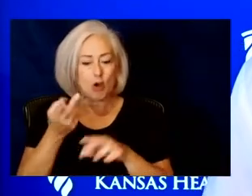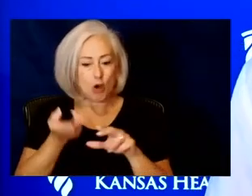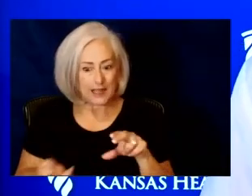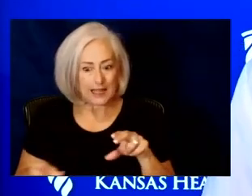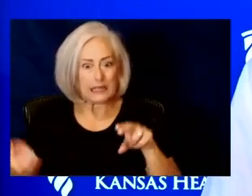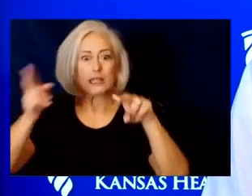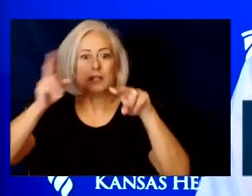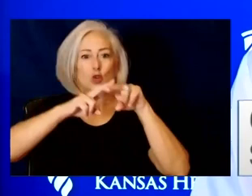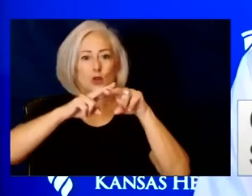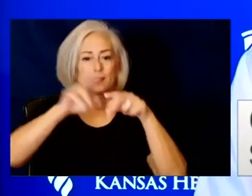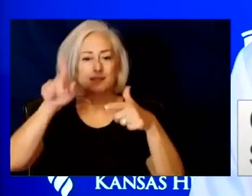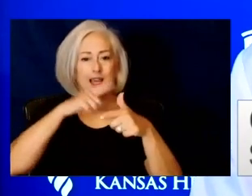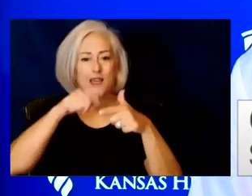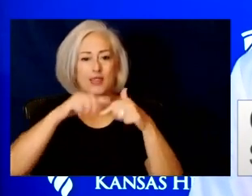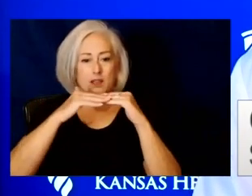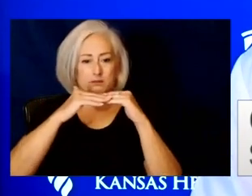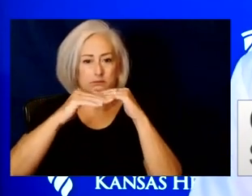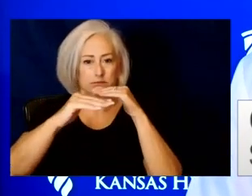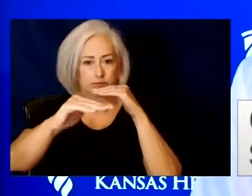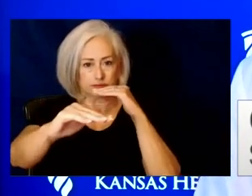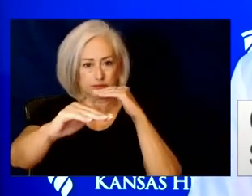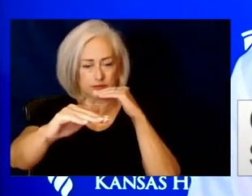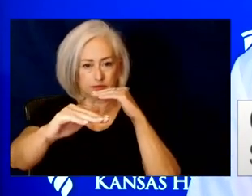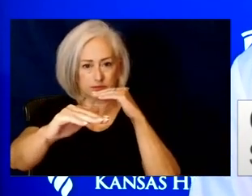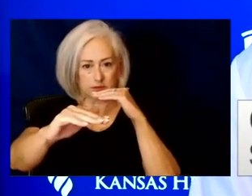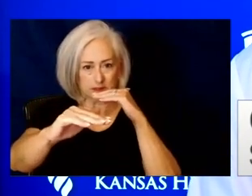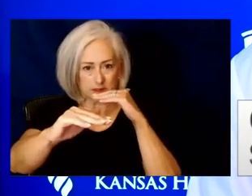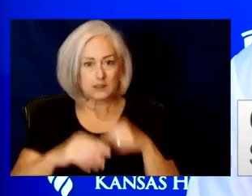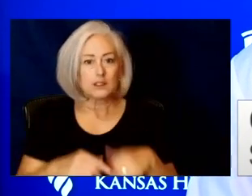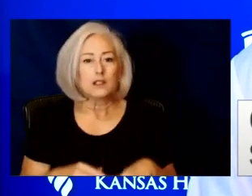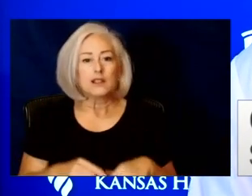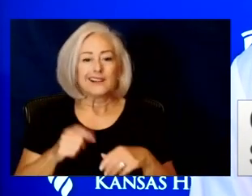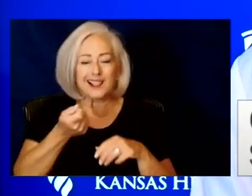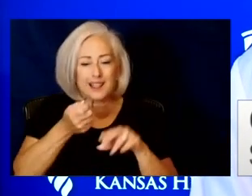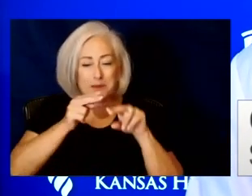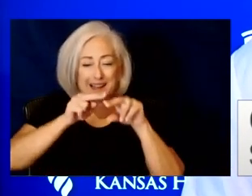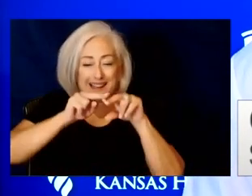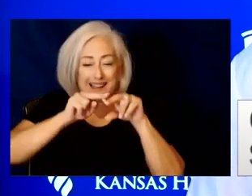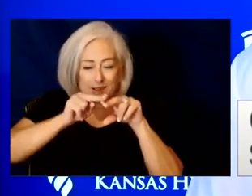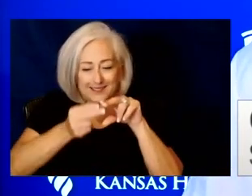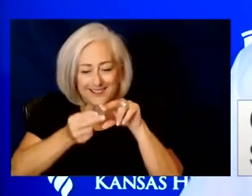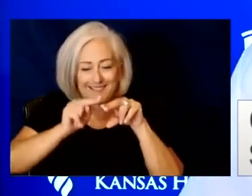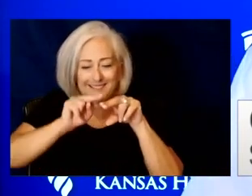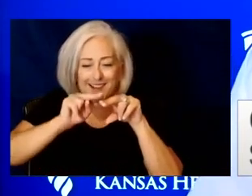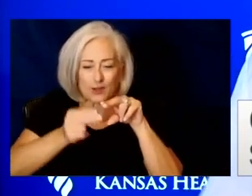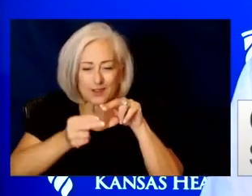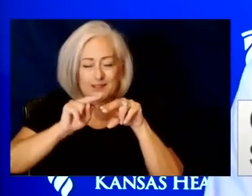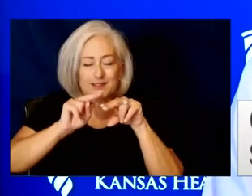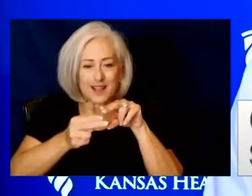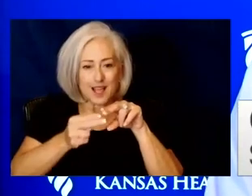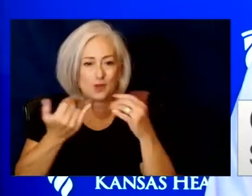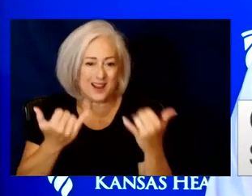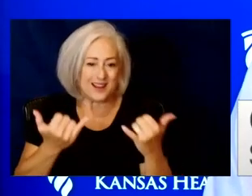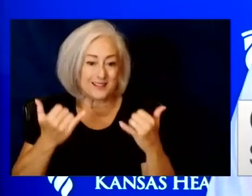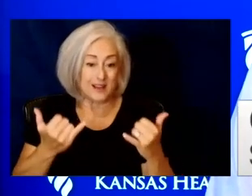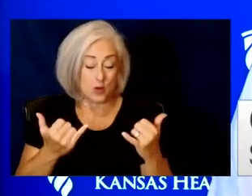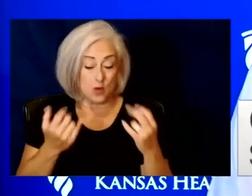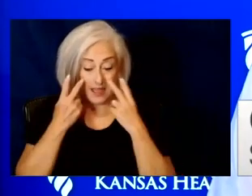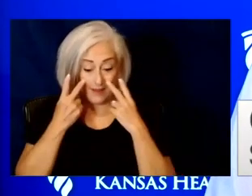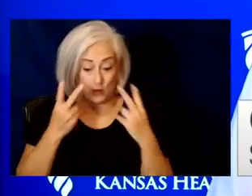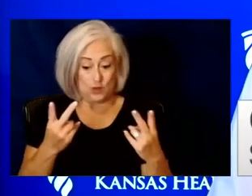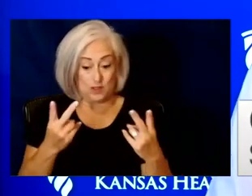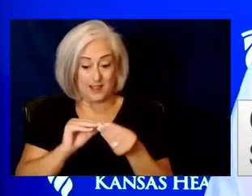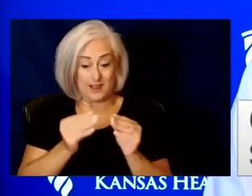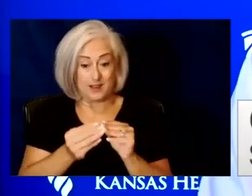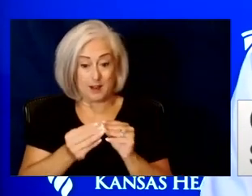really staying in that plateau, you know, up or down a few percentage points every week. So, but unfortunately, if you look at hospitalizations, that has continued